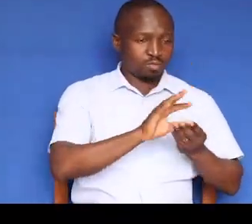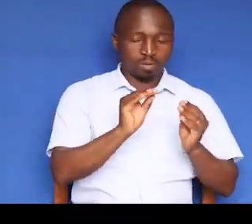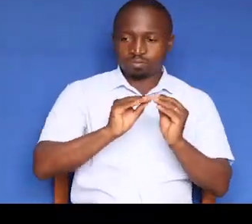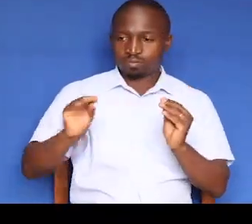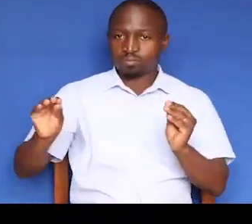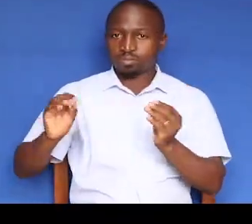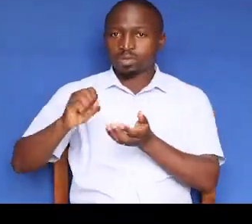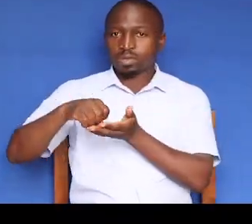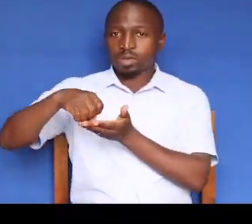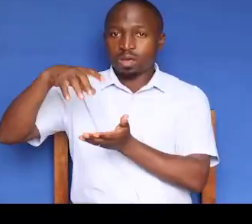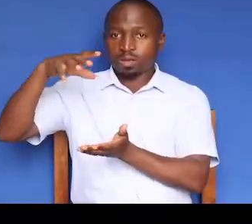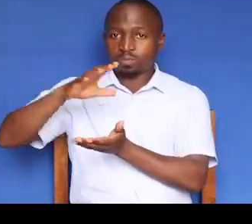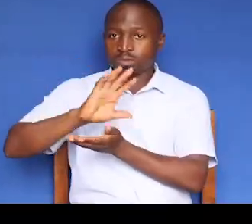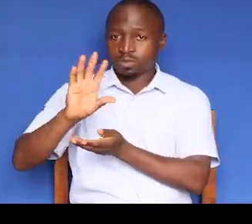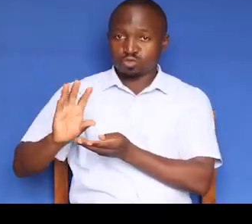minus total cost